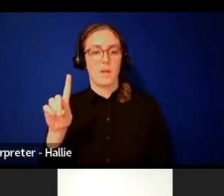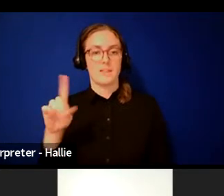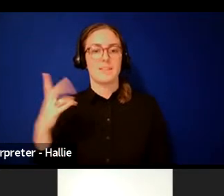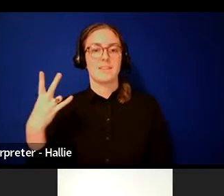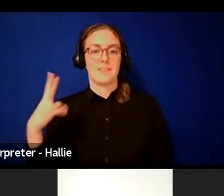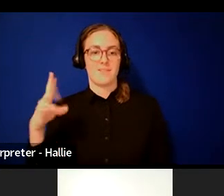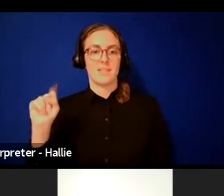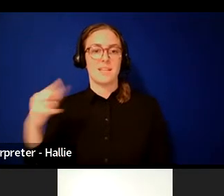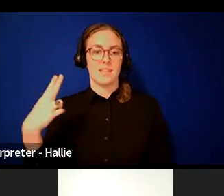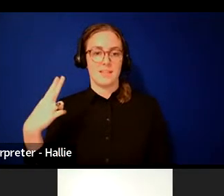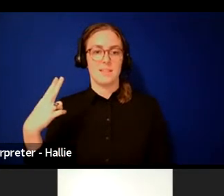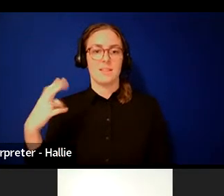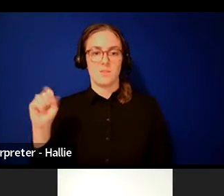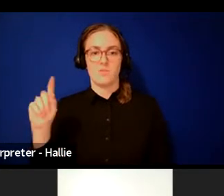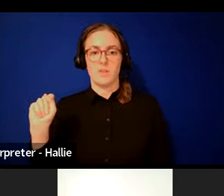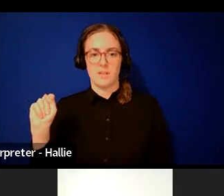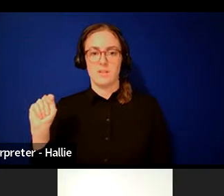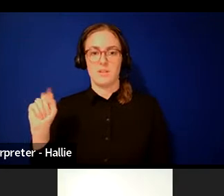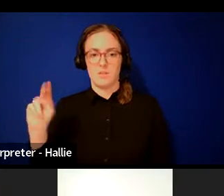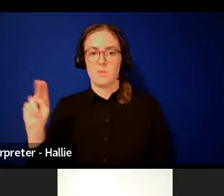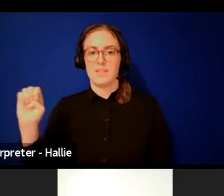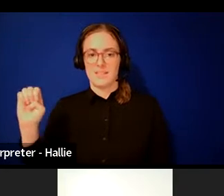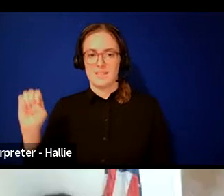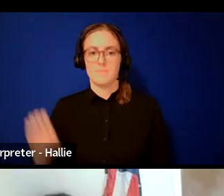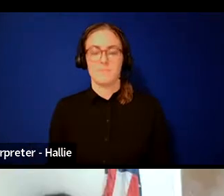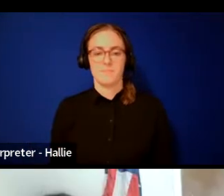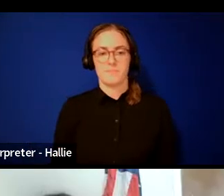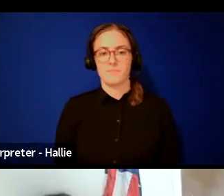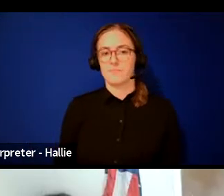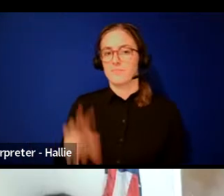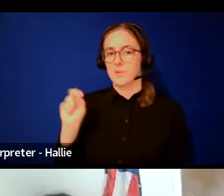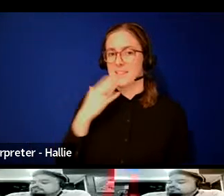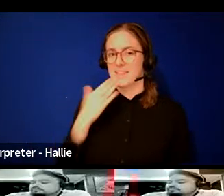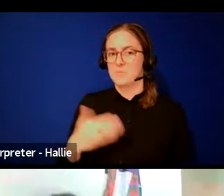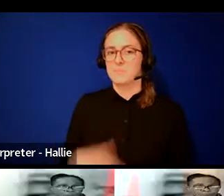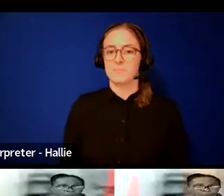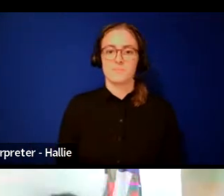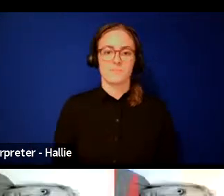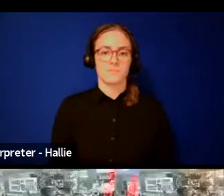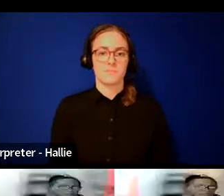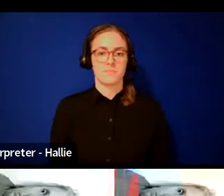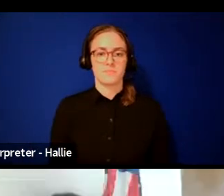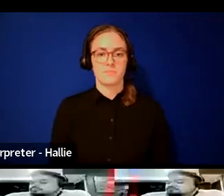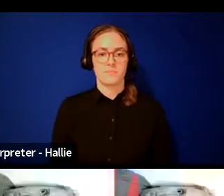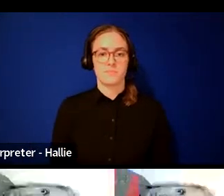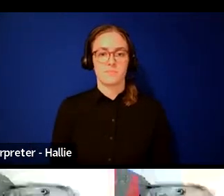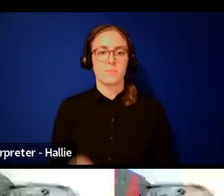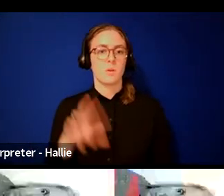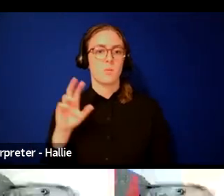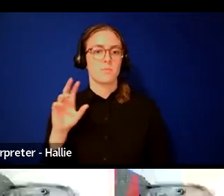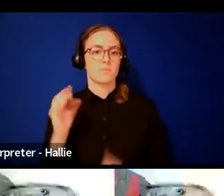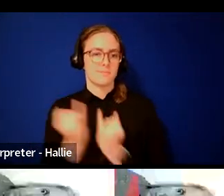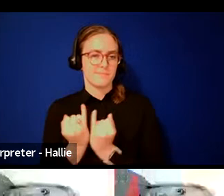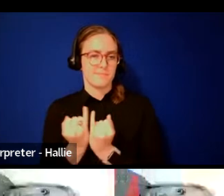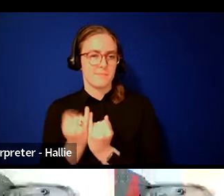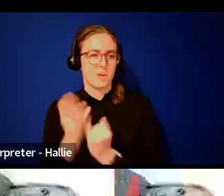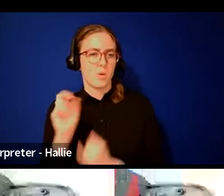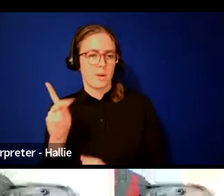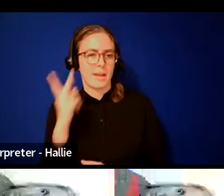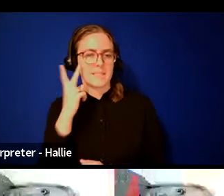Street, Northeast. 17th Street. Yes. Thank you. We'll find, okay, I see how this is, okay.